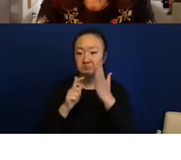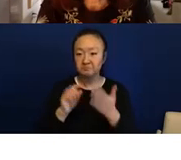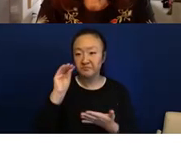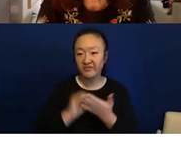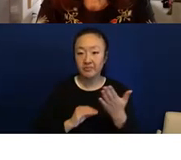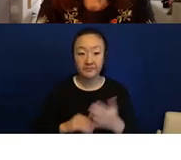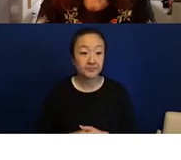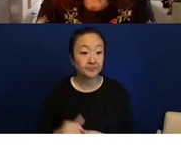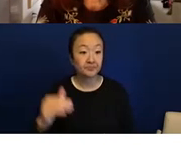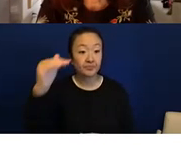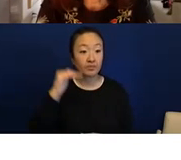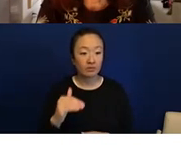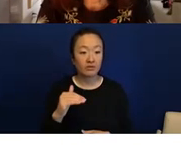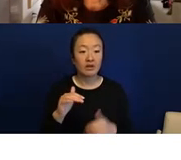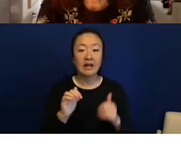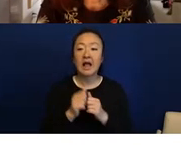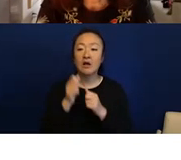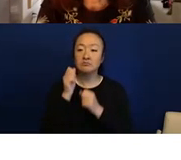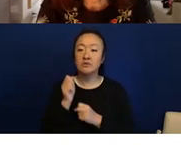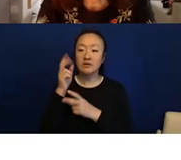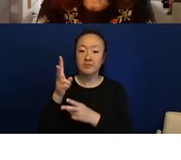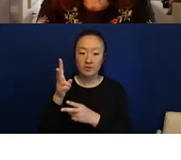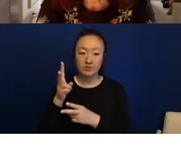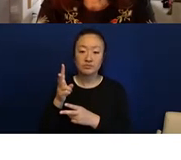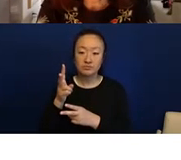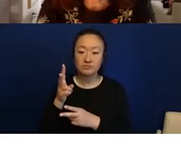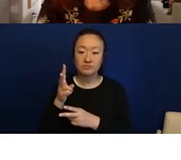Next, this is how you will upload your